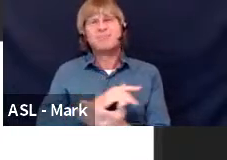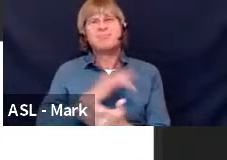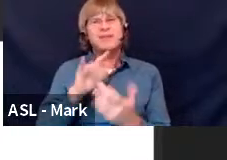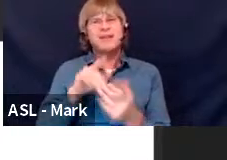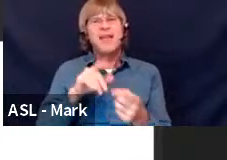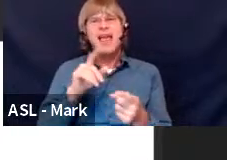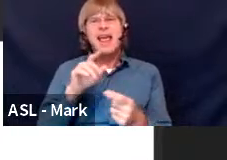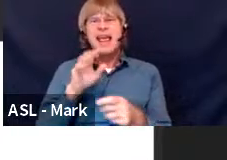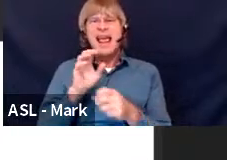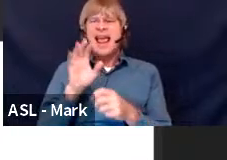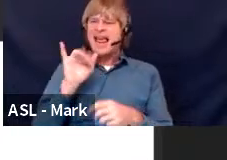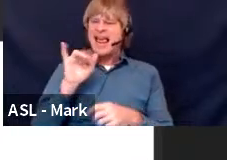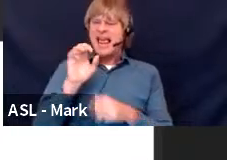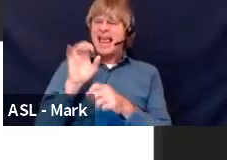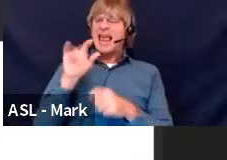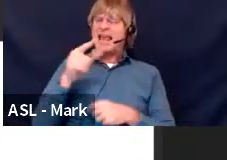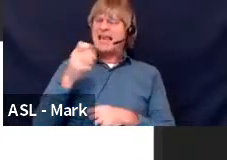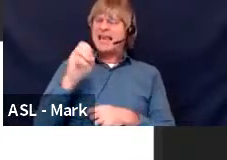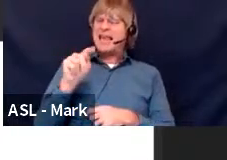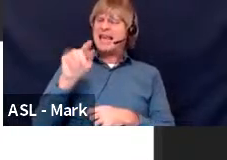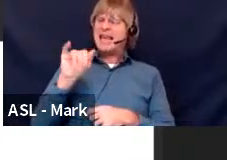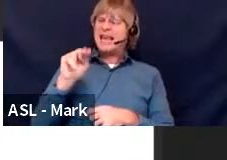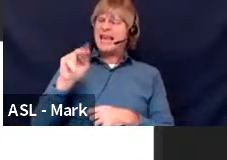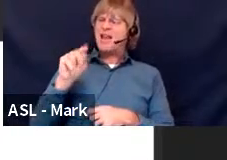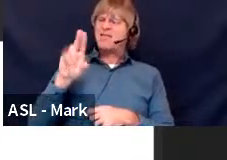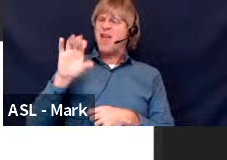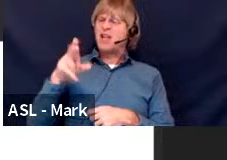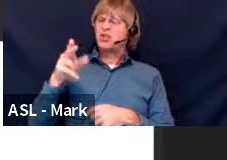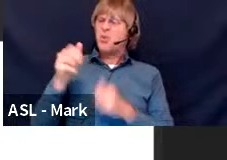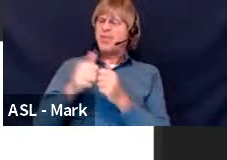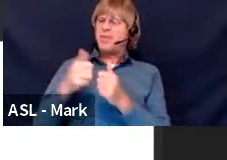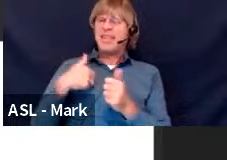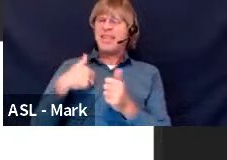too bulky for me. And I was like, what else could I say?